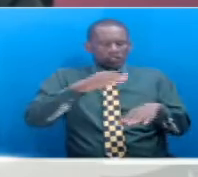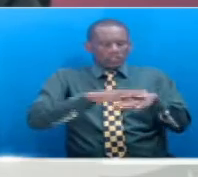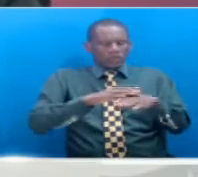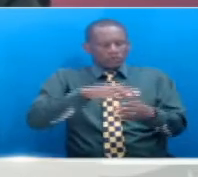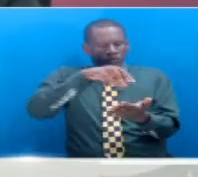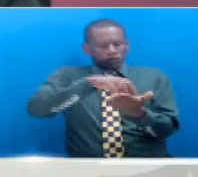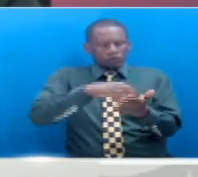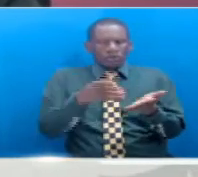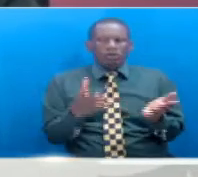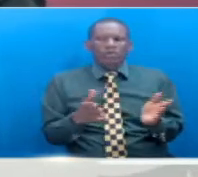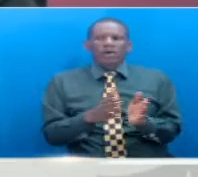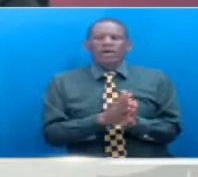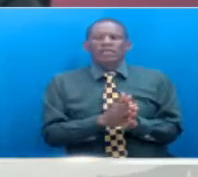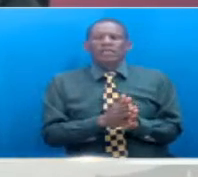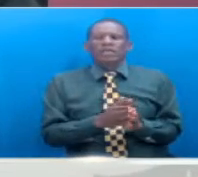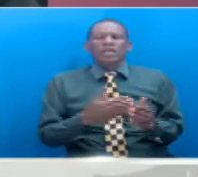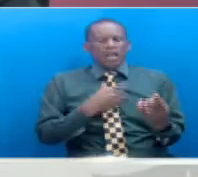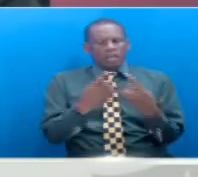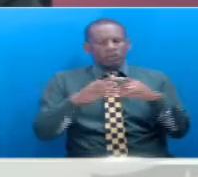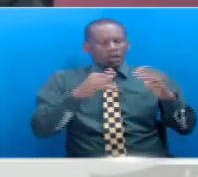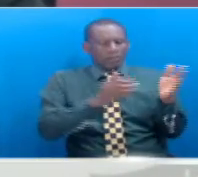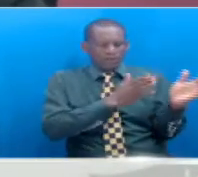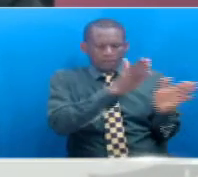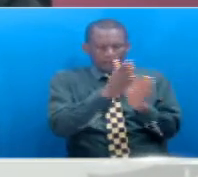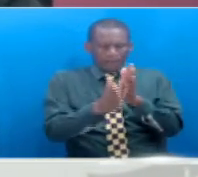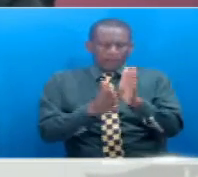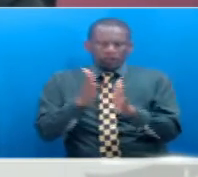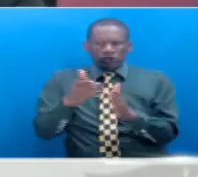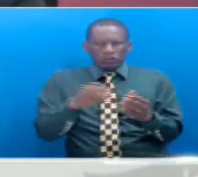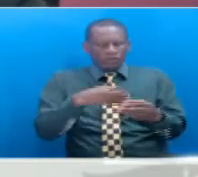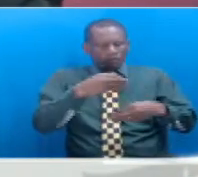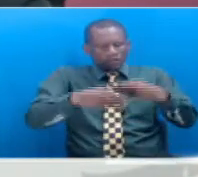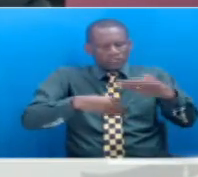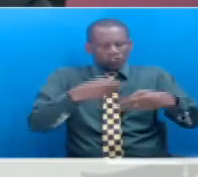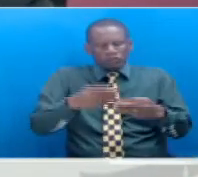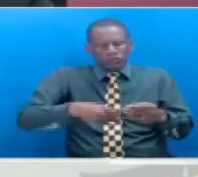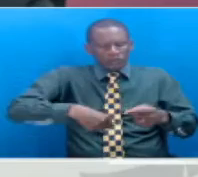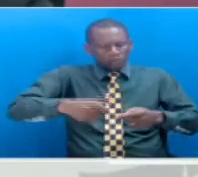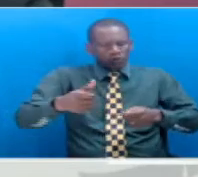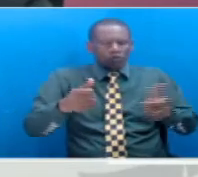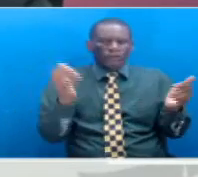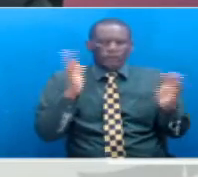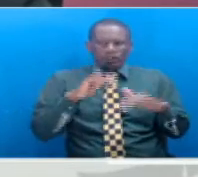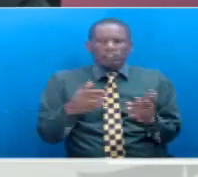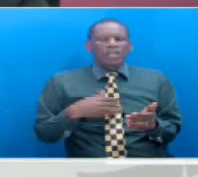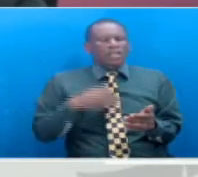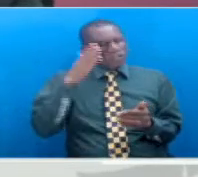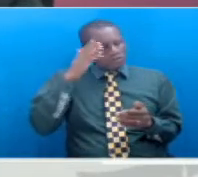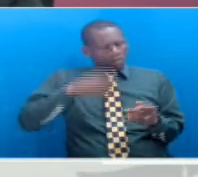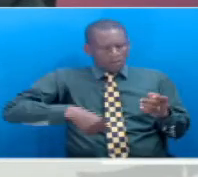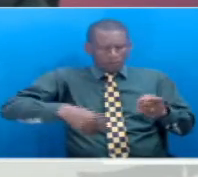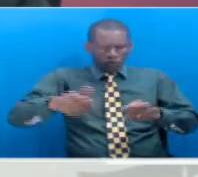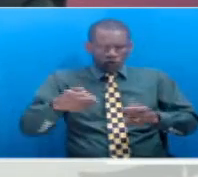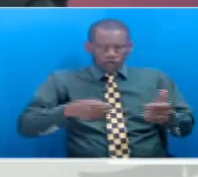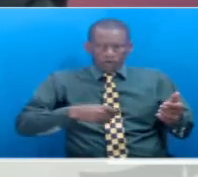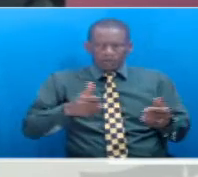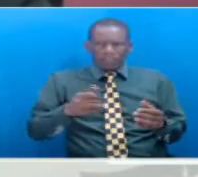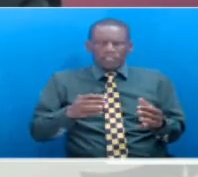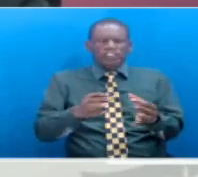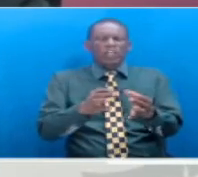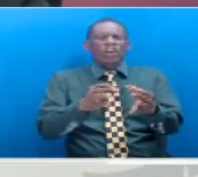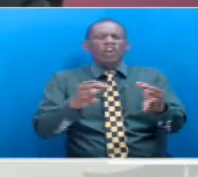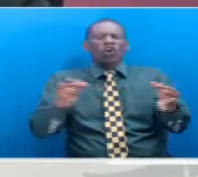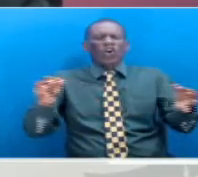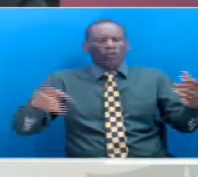place. I talk on the preparation of materials procured. Remember, procurement is a lengthy